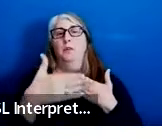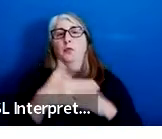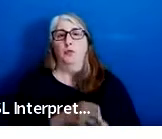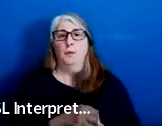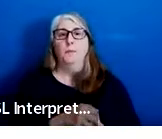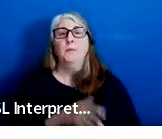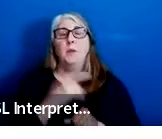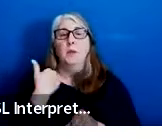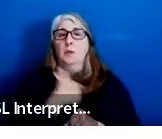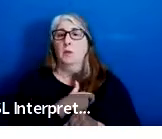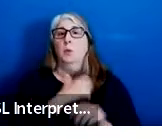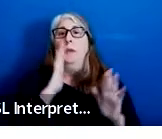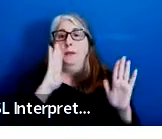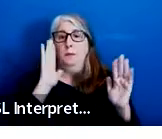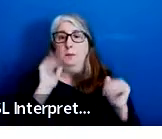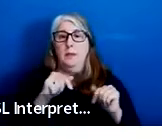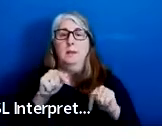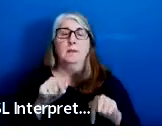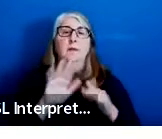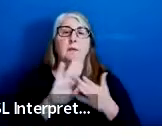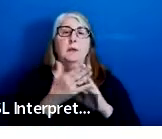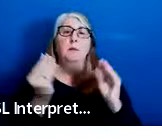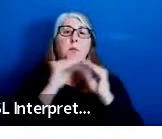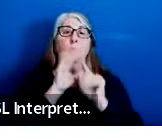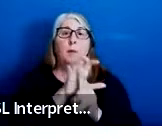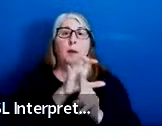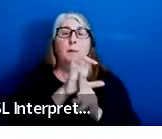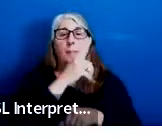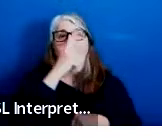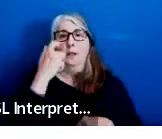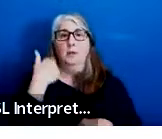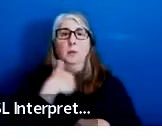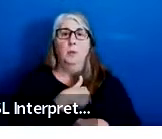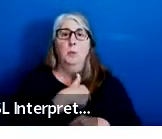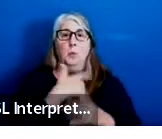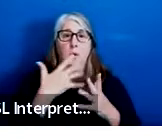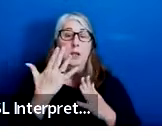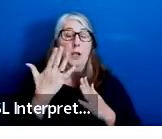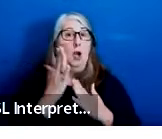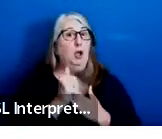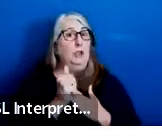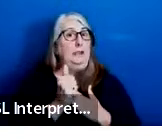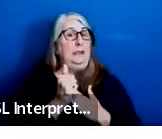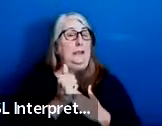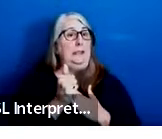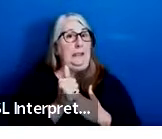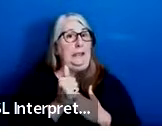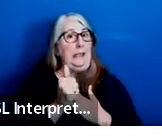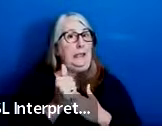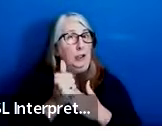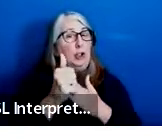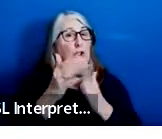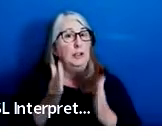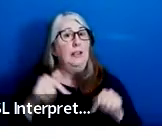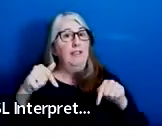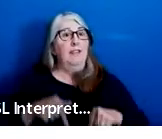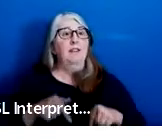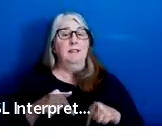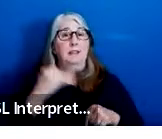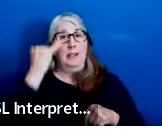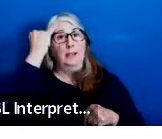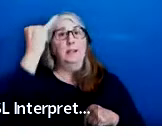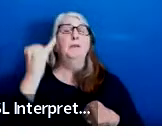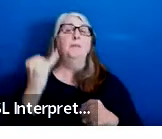we expect, as this becomes more popular, because we are really on the leading edge here, that as this becomes more popular,